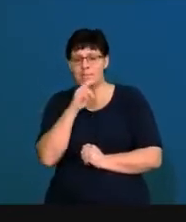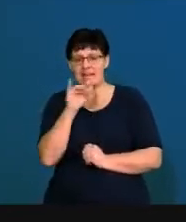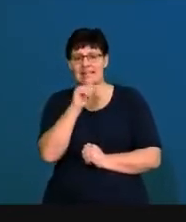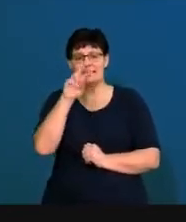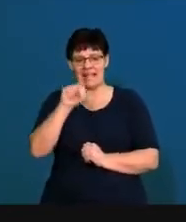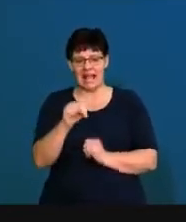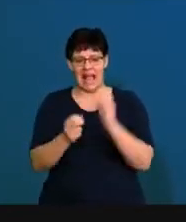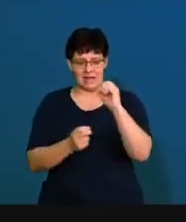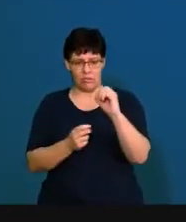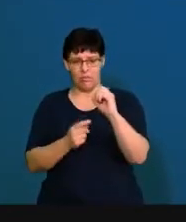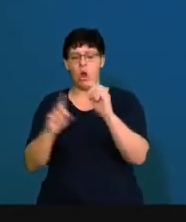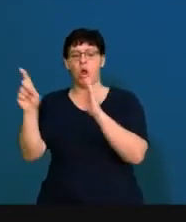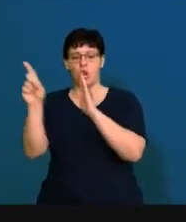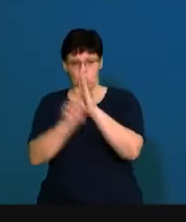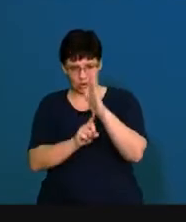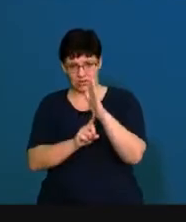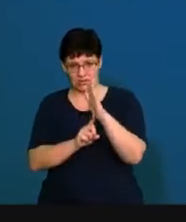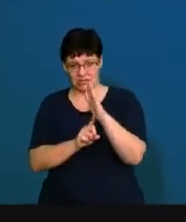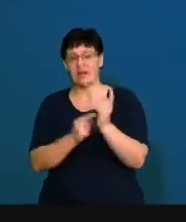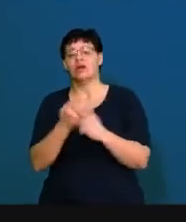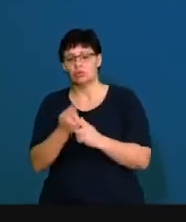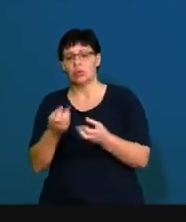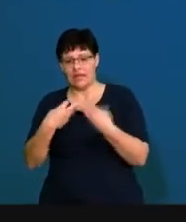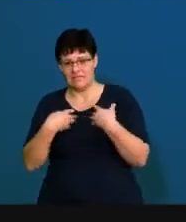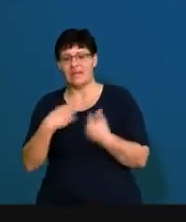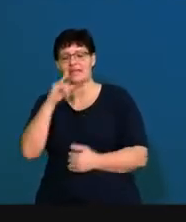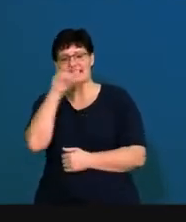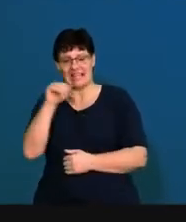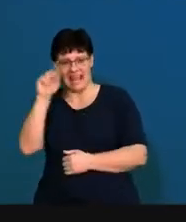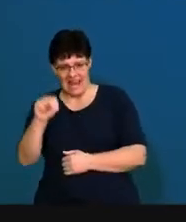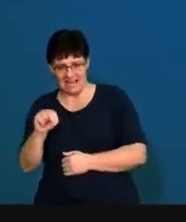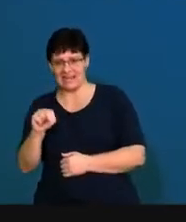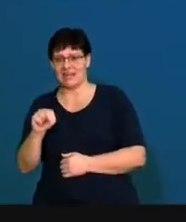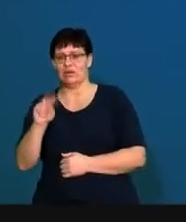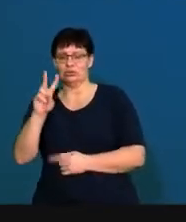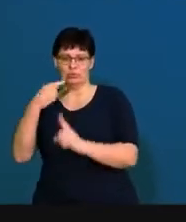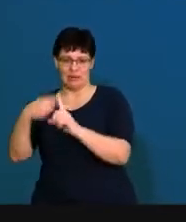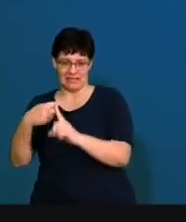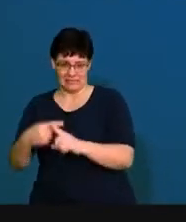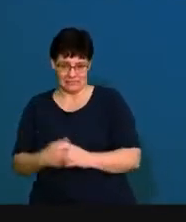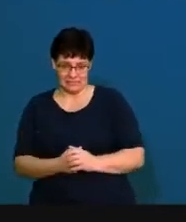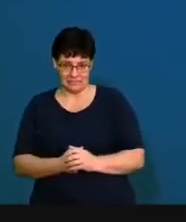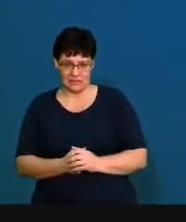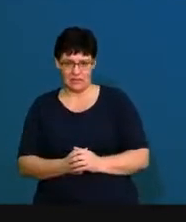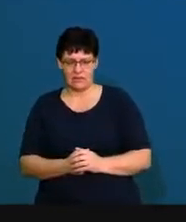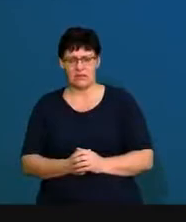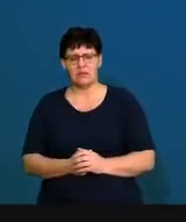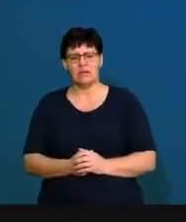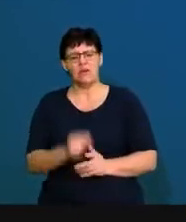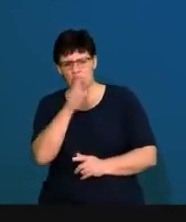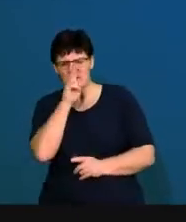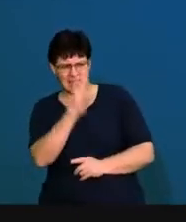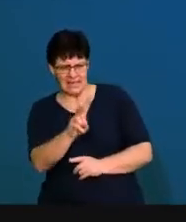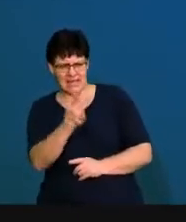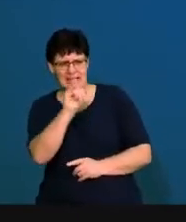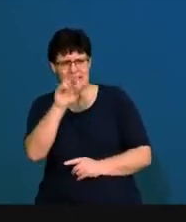the zinc atom loses to give us Zn2 plus. Now, if you look at this half reaction, we are